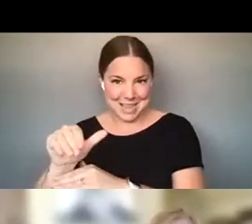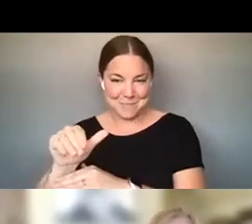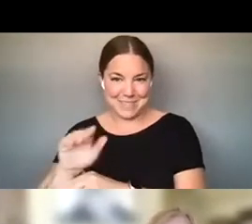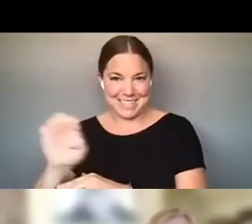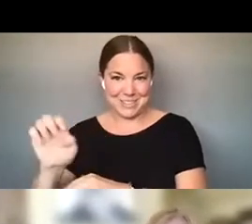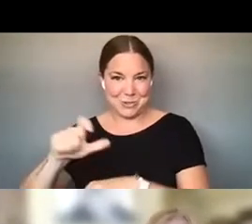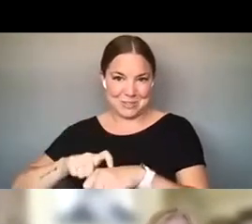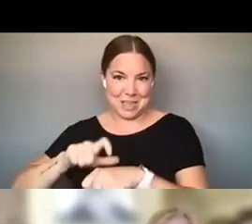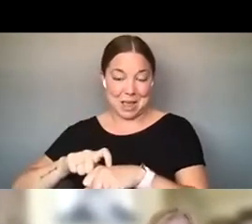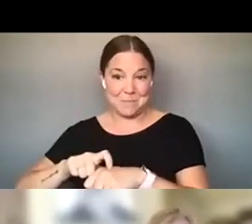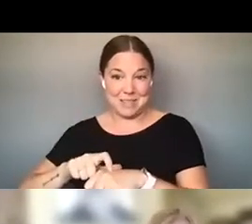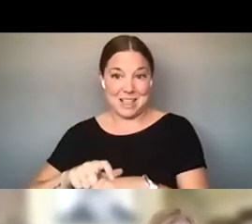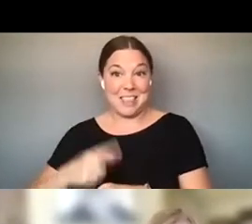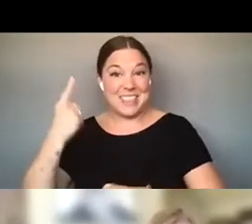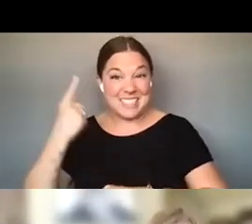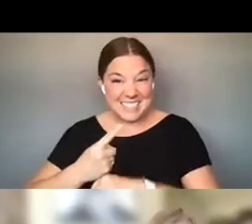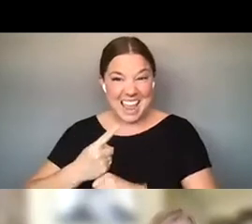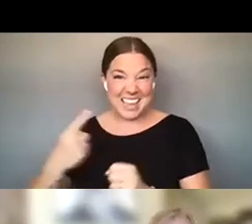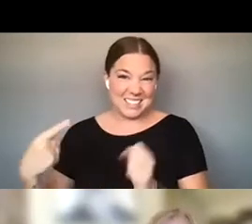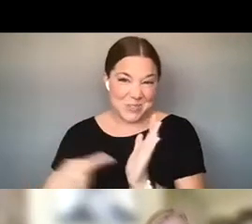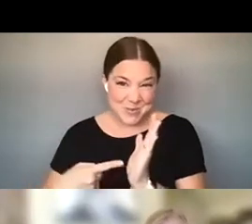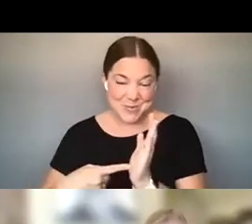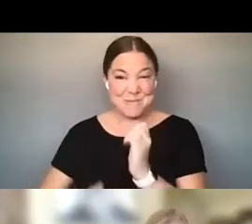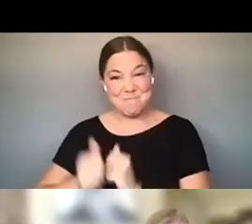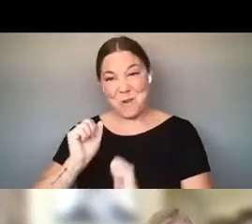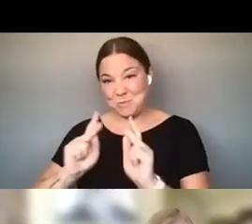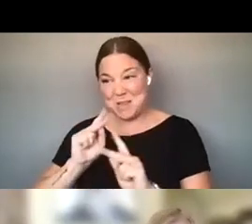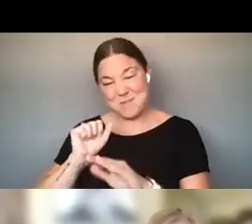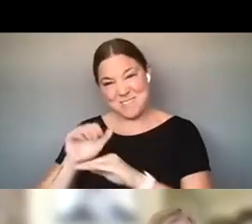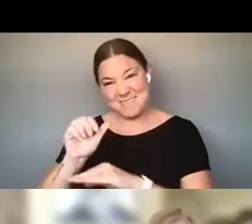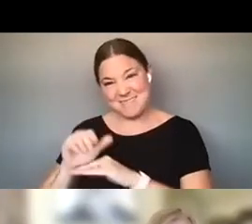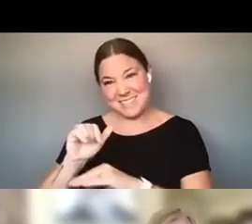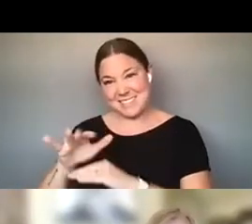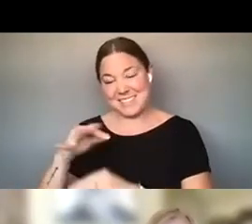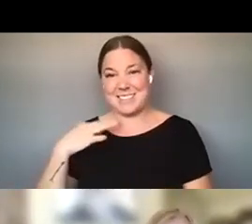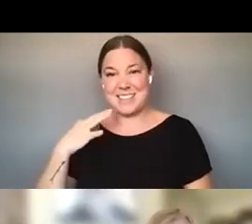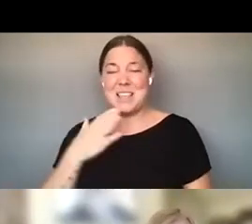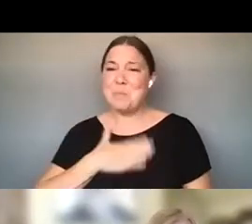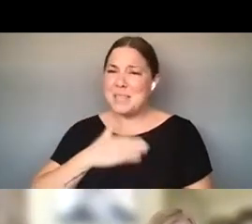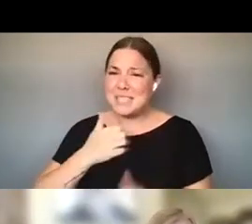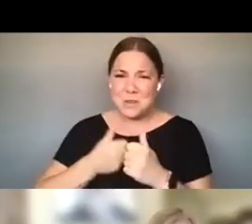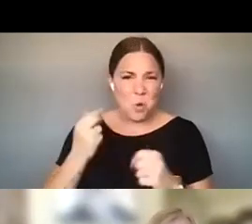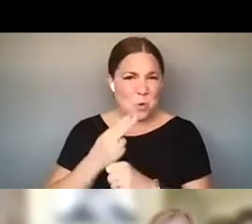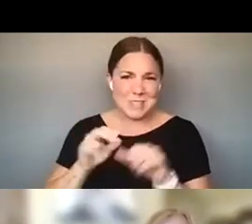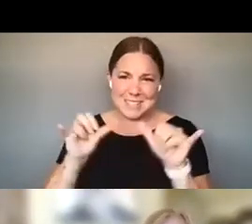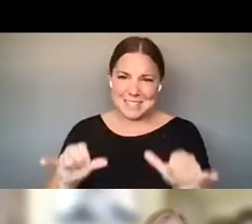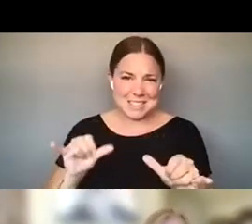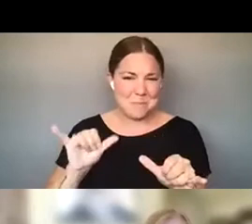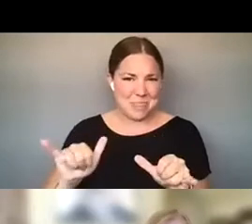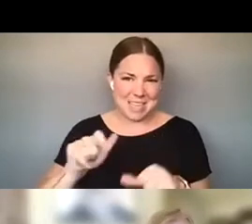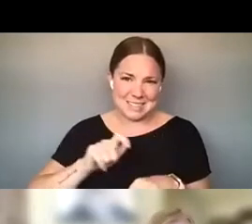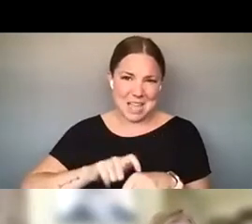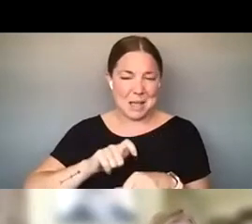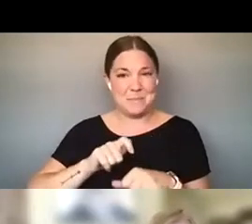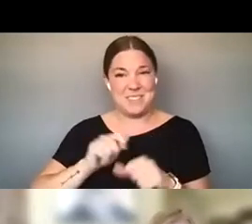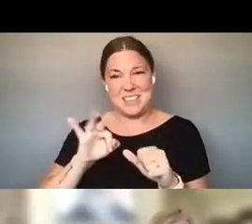Time on the day of the deadline. Please avoid using the system at that time if possible. Each year,